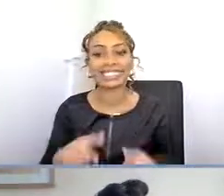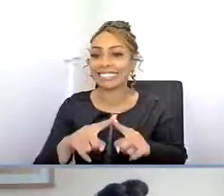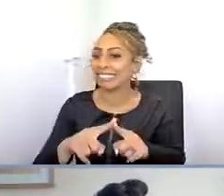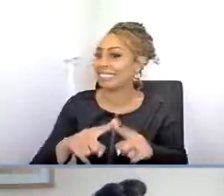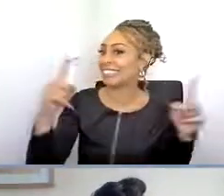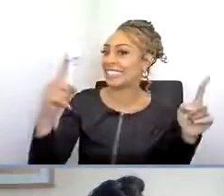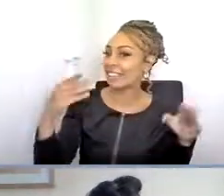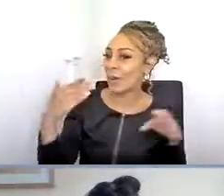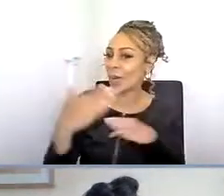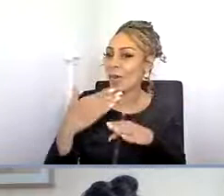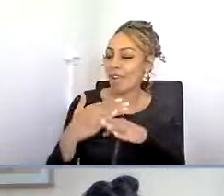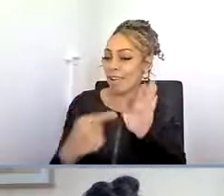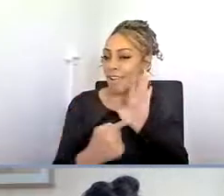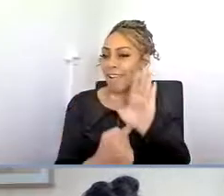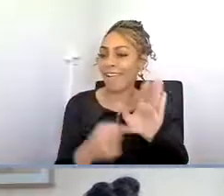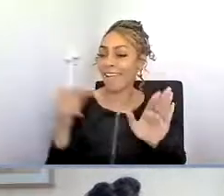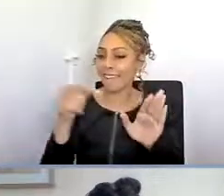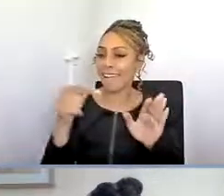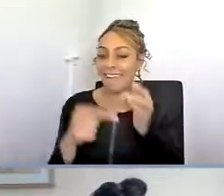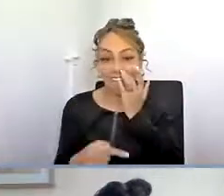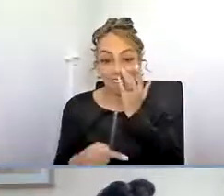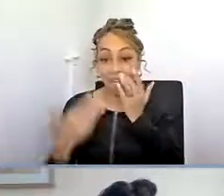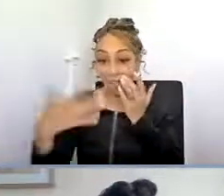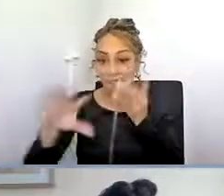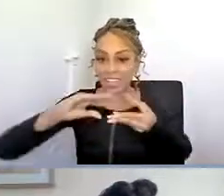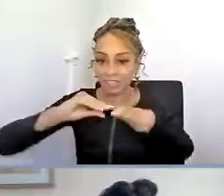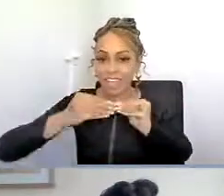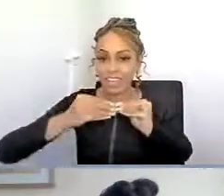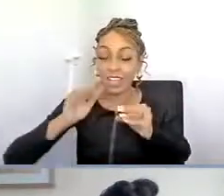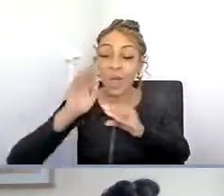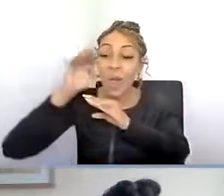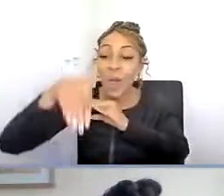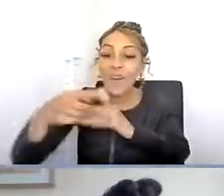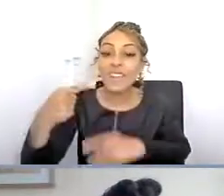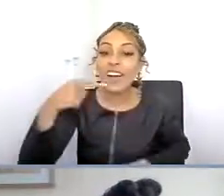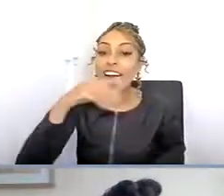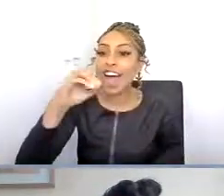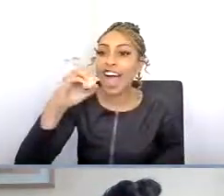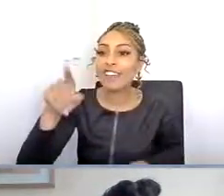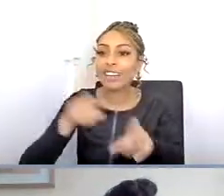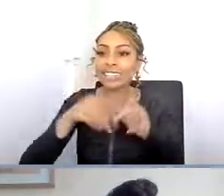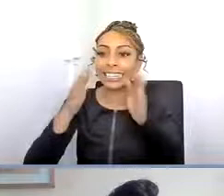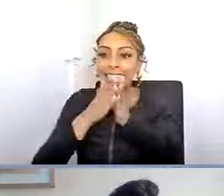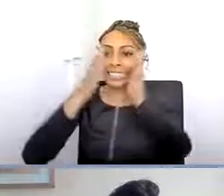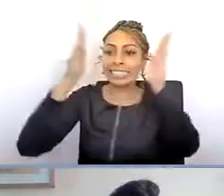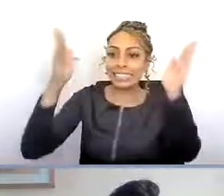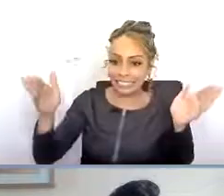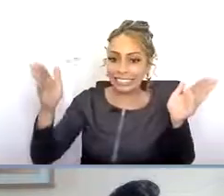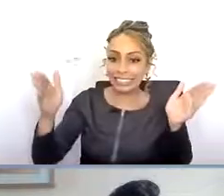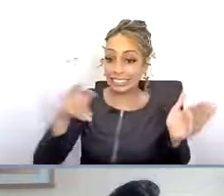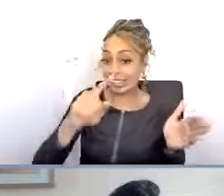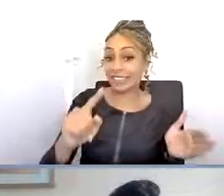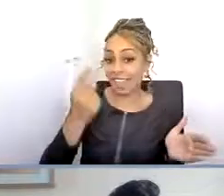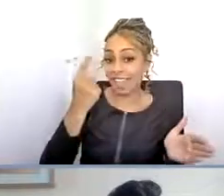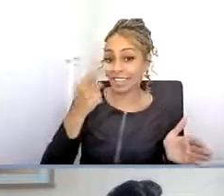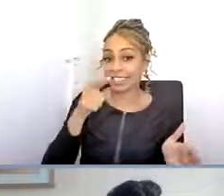works. They've actually been created over 100 years apart. But the first one I